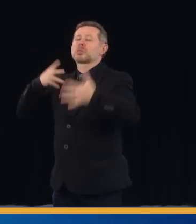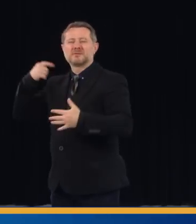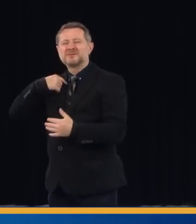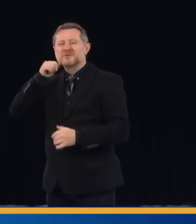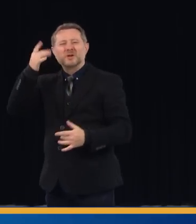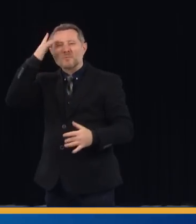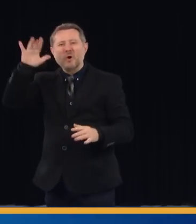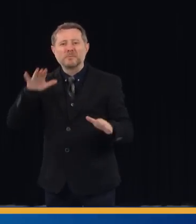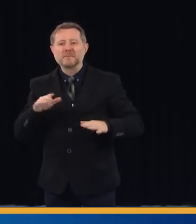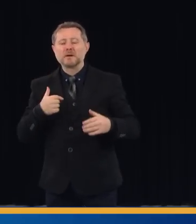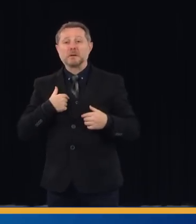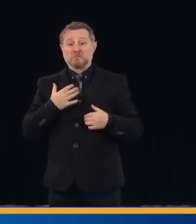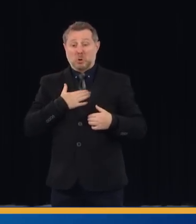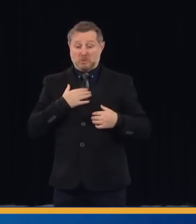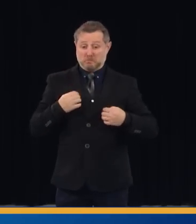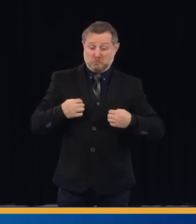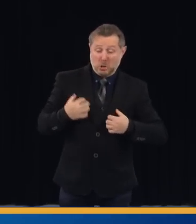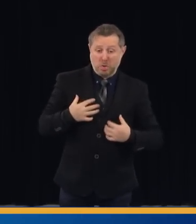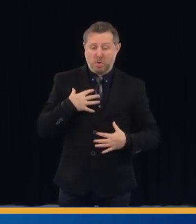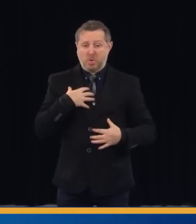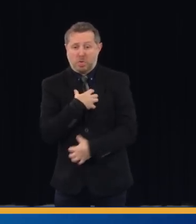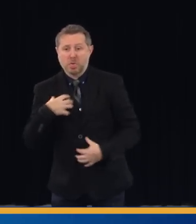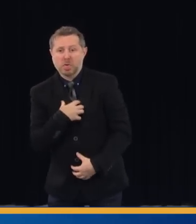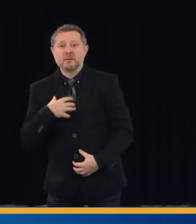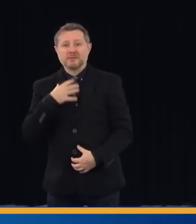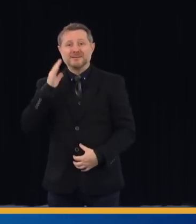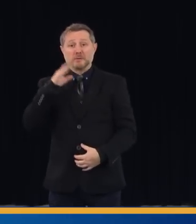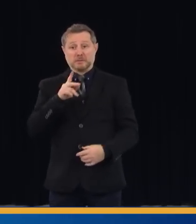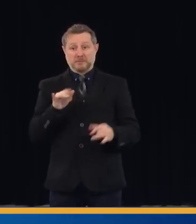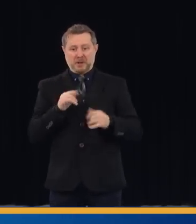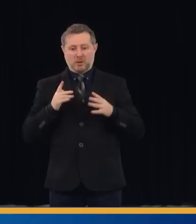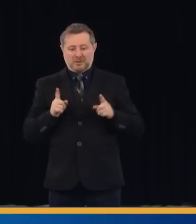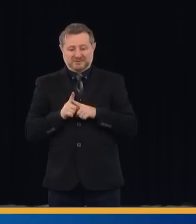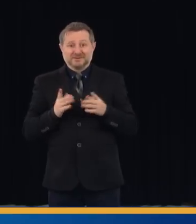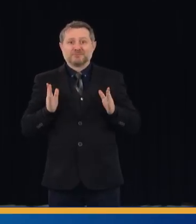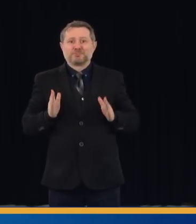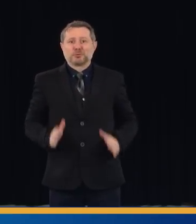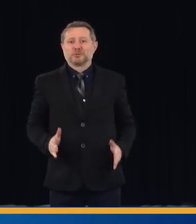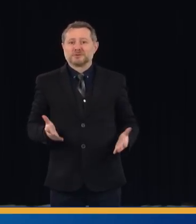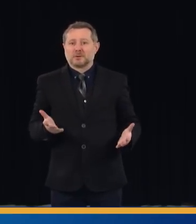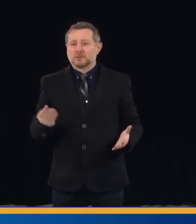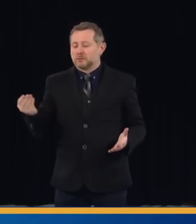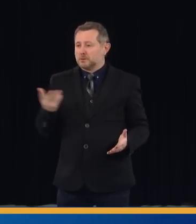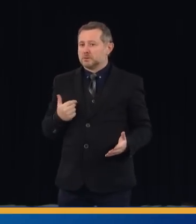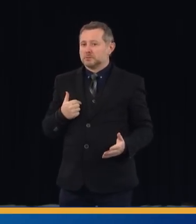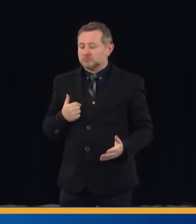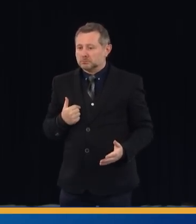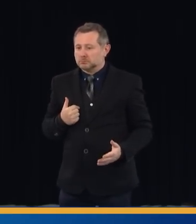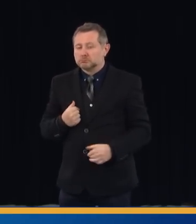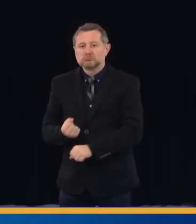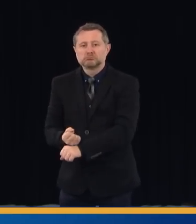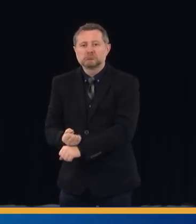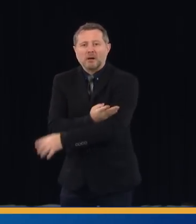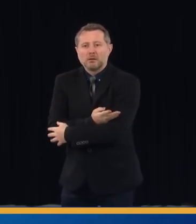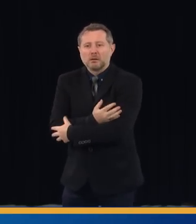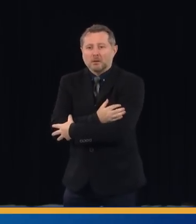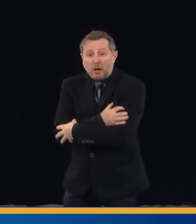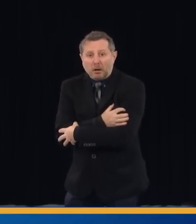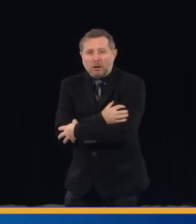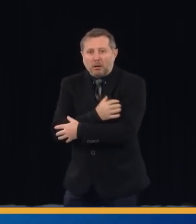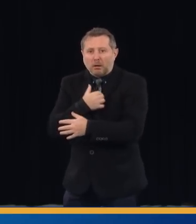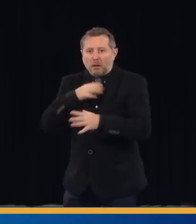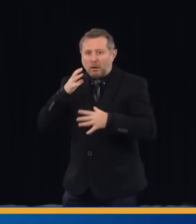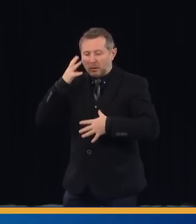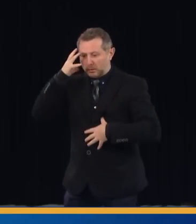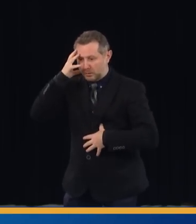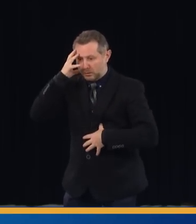emotional being, it is frightening, and it is unknown, and it is threatening, and it is scary, and